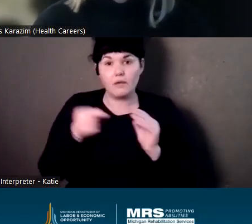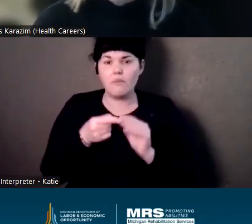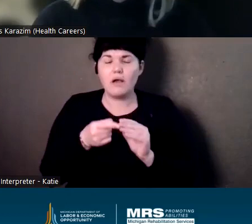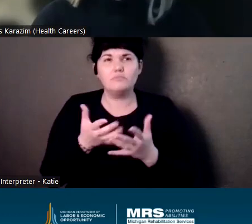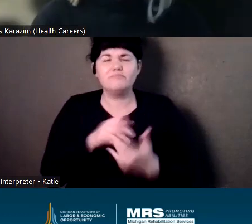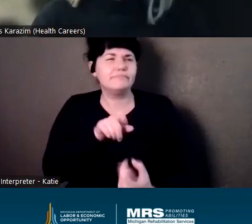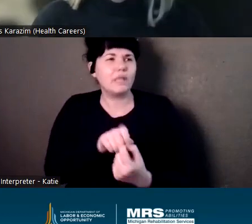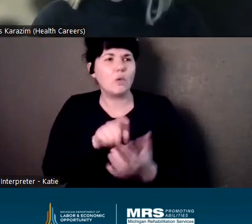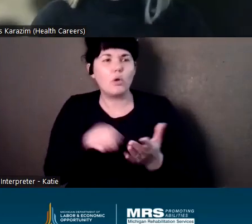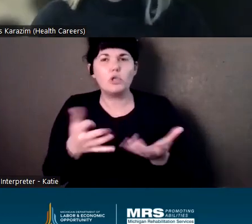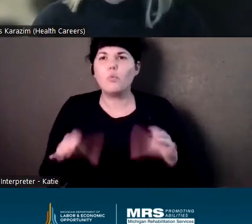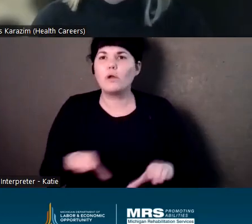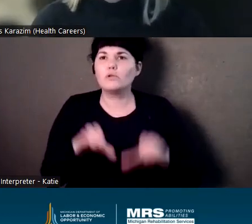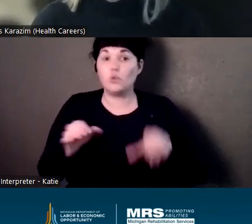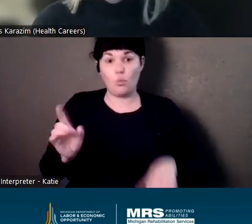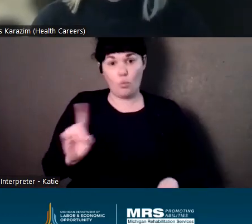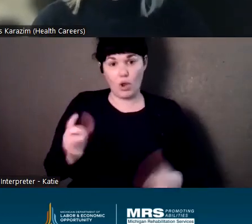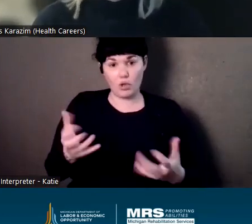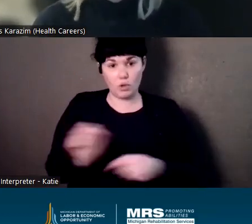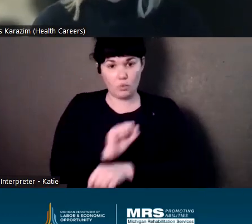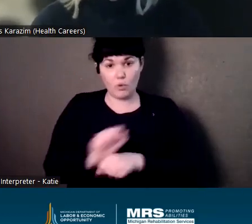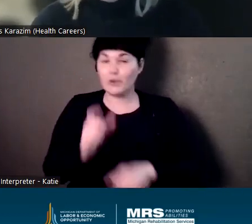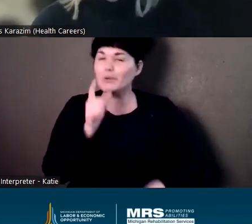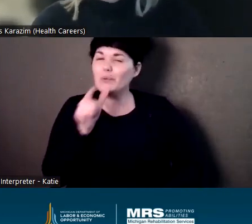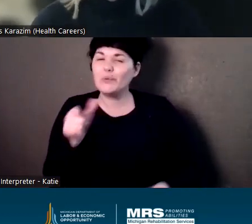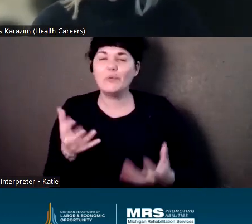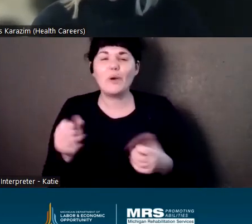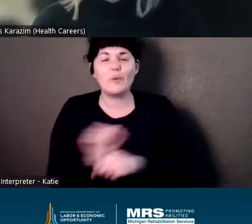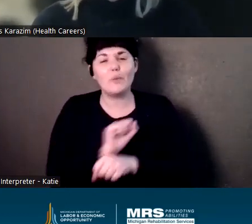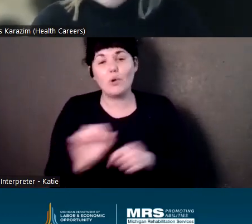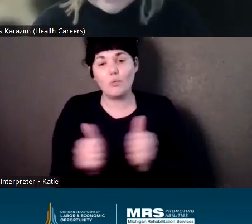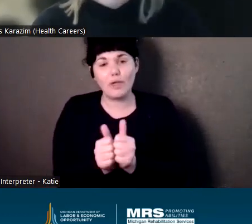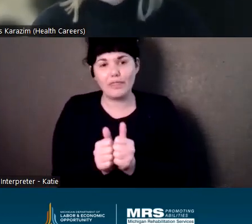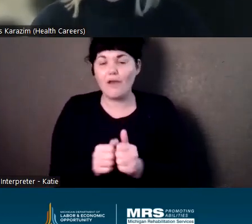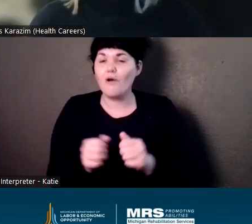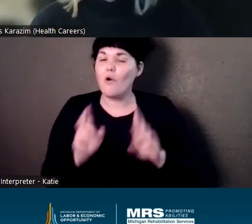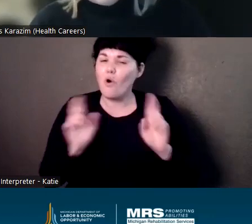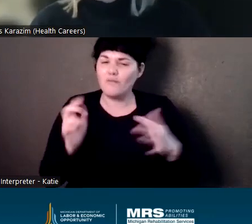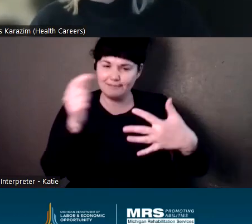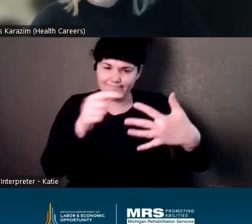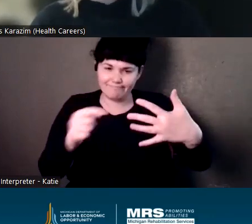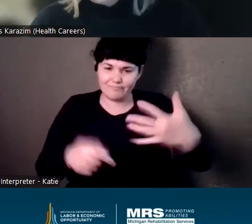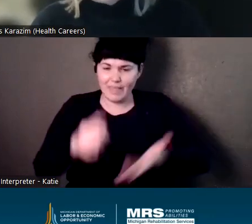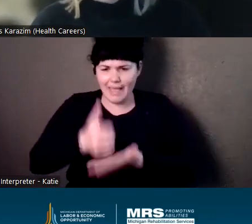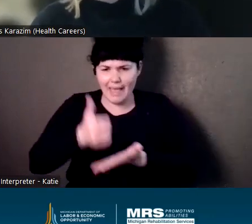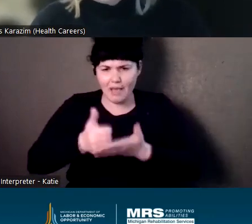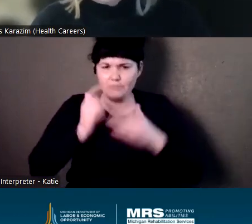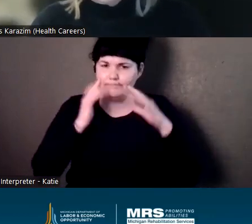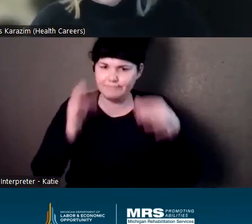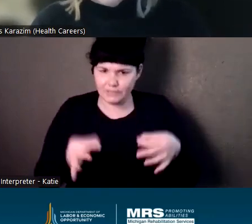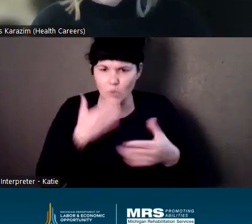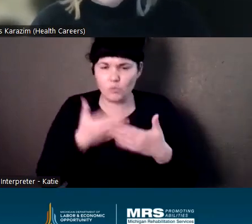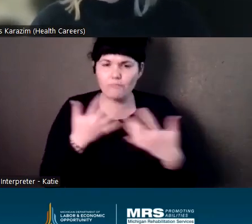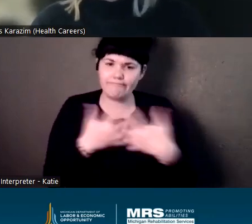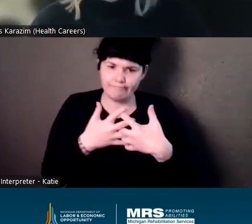to do, where you want to do it, and who you want to do it with. And hopefully that will help narrow down the kind of healthcare job that